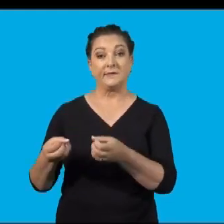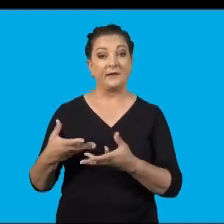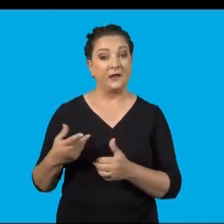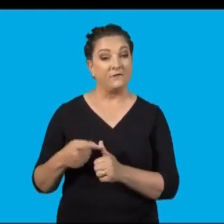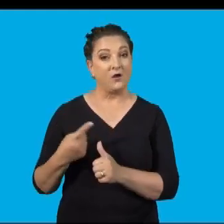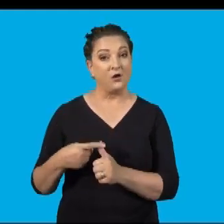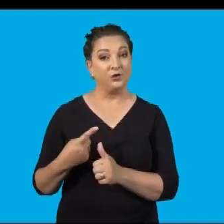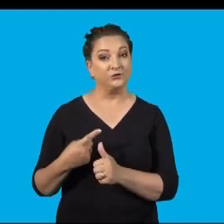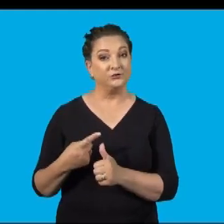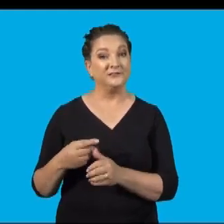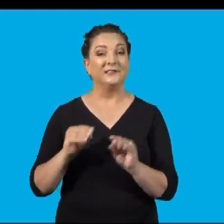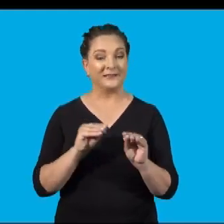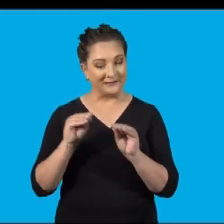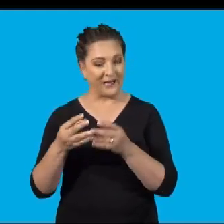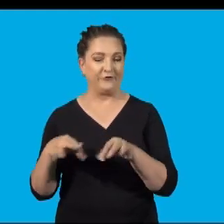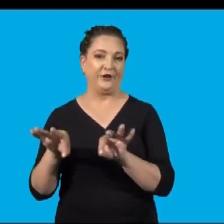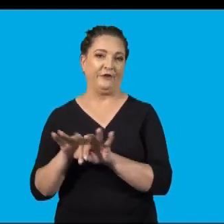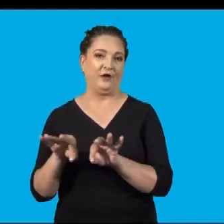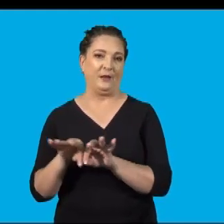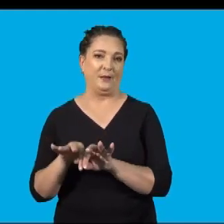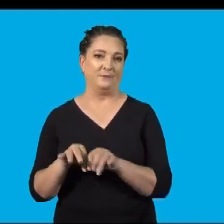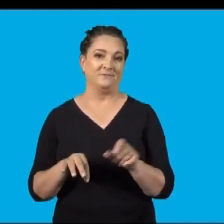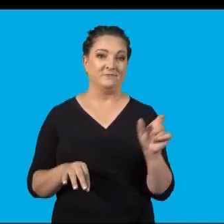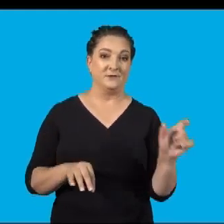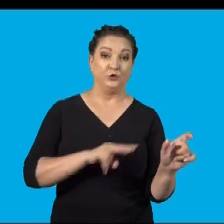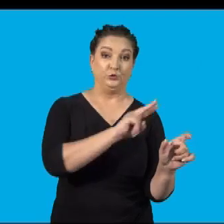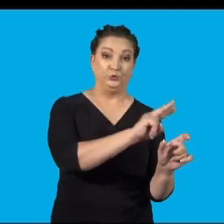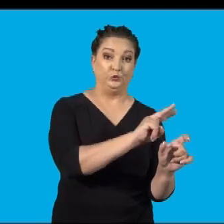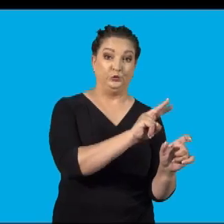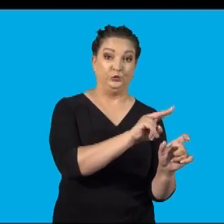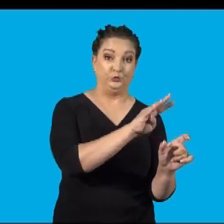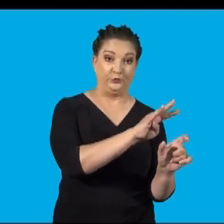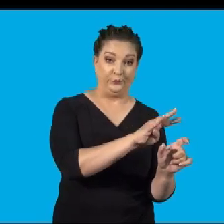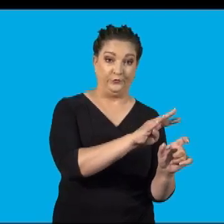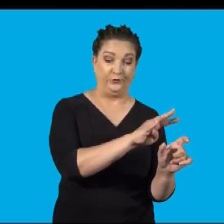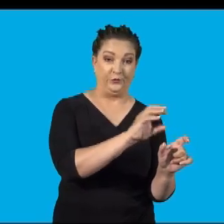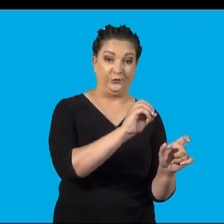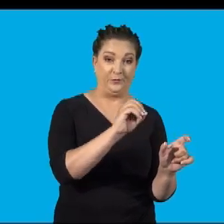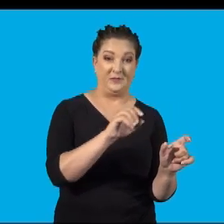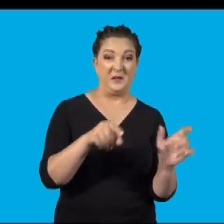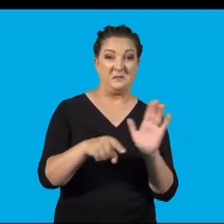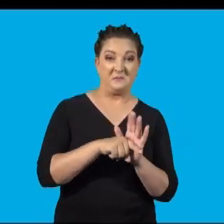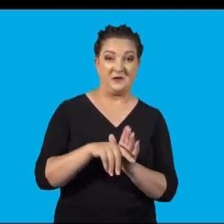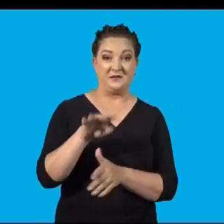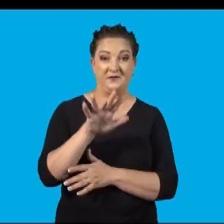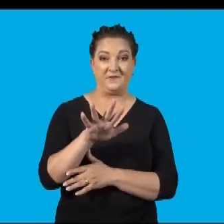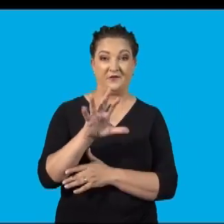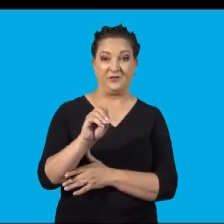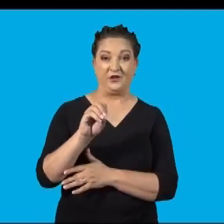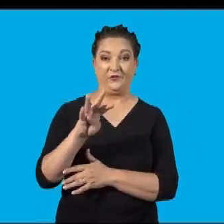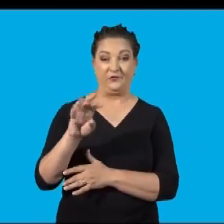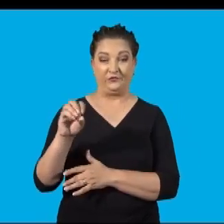depreciation. It will give you carrying value at the end. So carrying value at the beginning, 224, minus